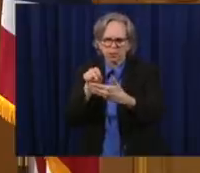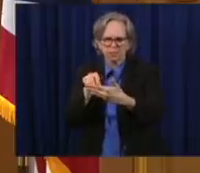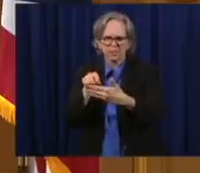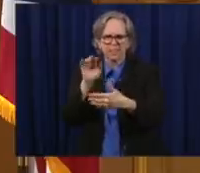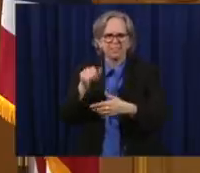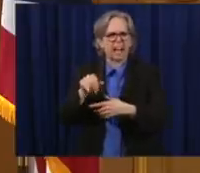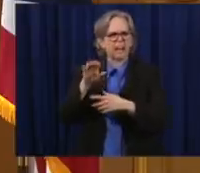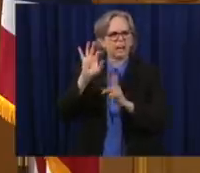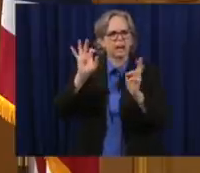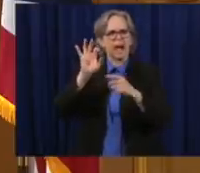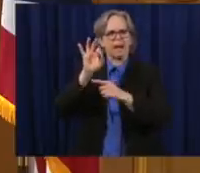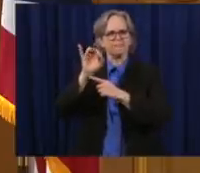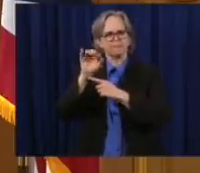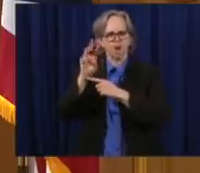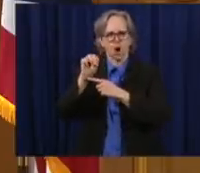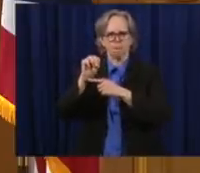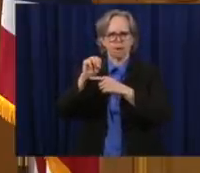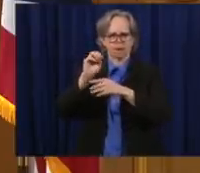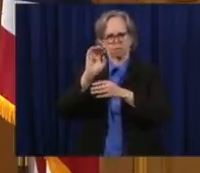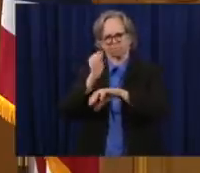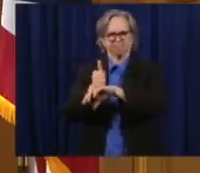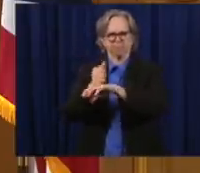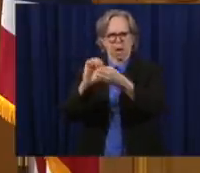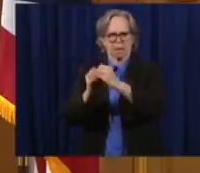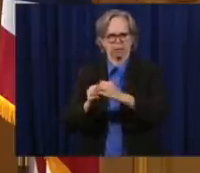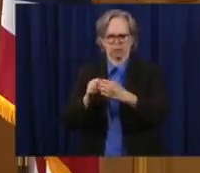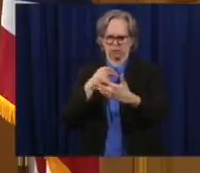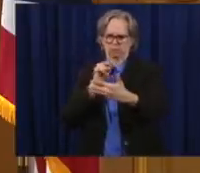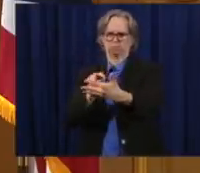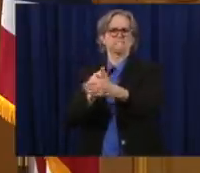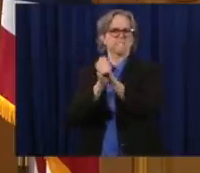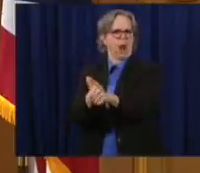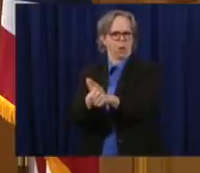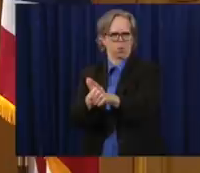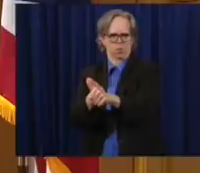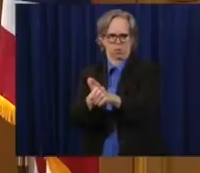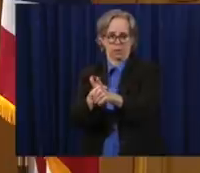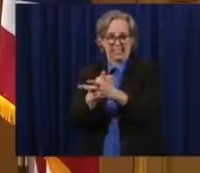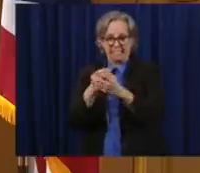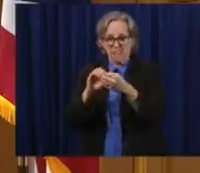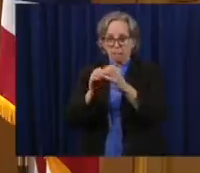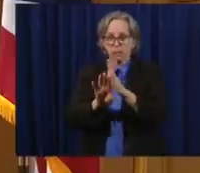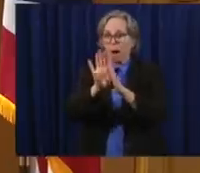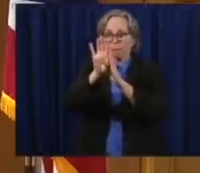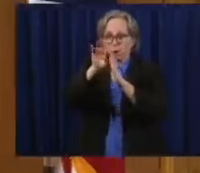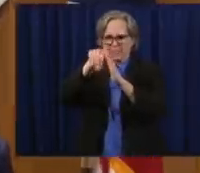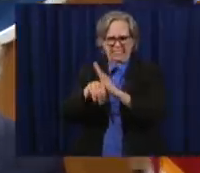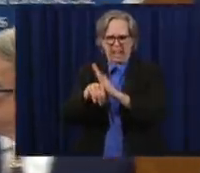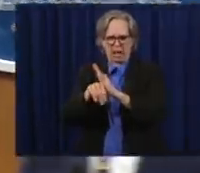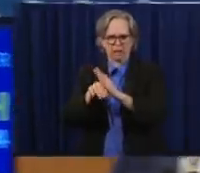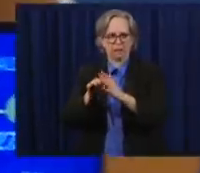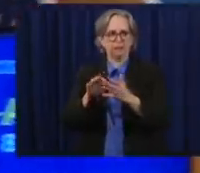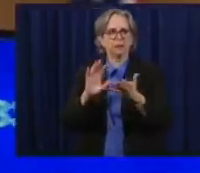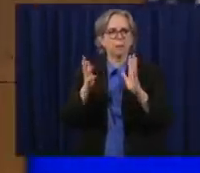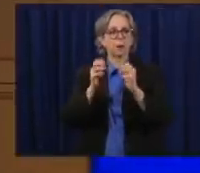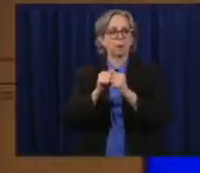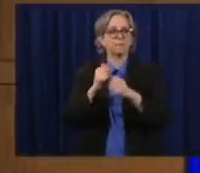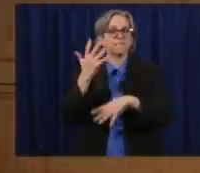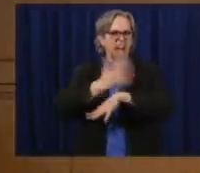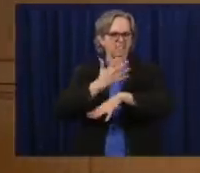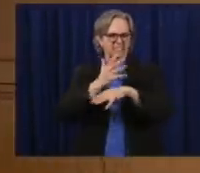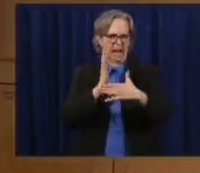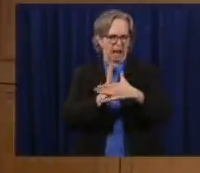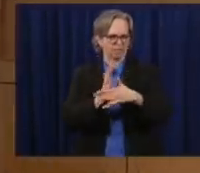figure, and that tells us where are we going? Are we going up or are we going down? Then we look at the 5-day average. Yes,